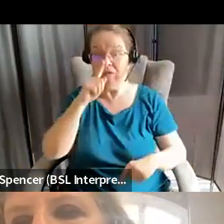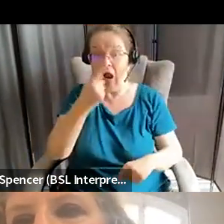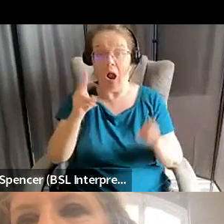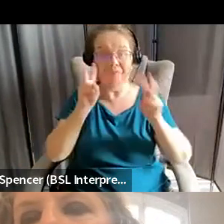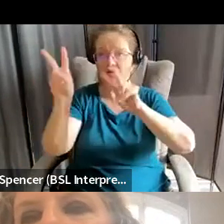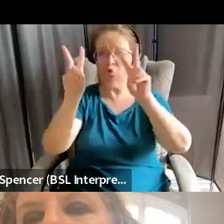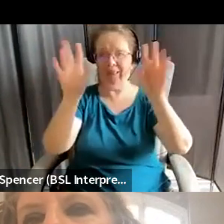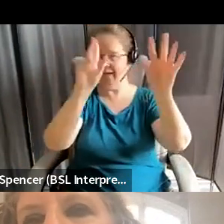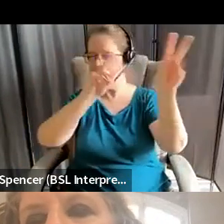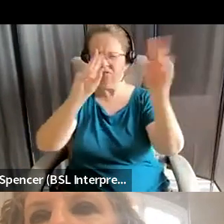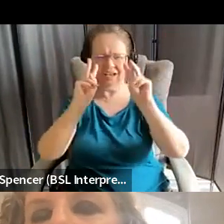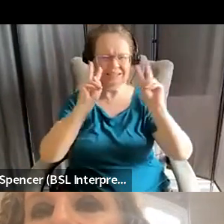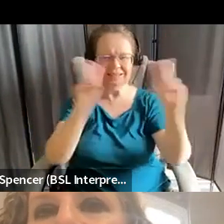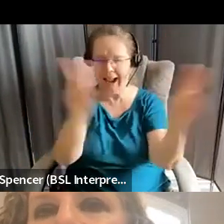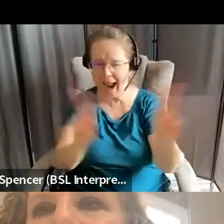things.